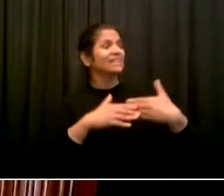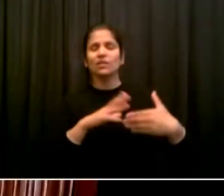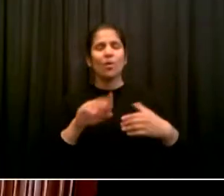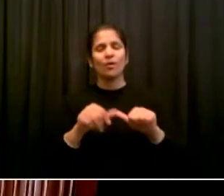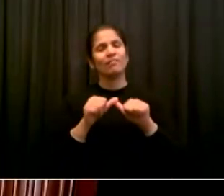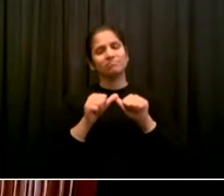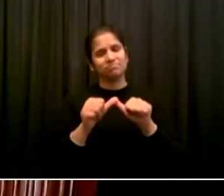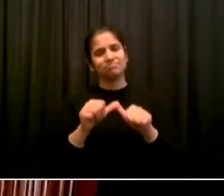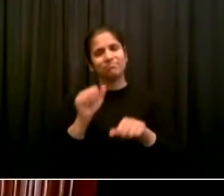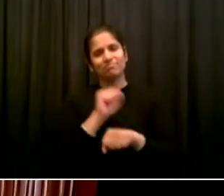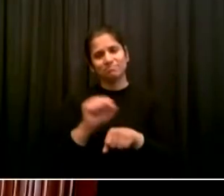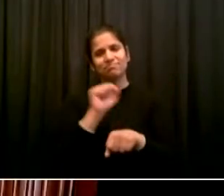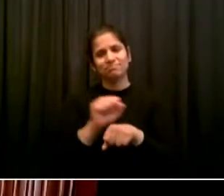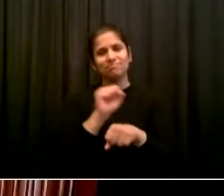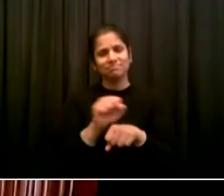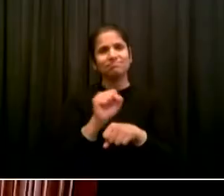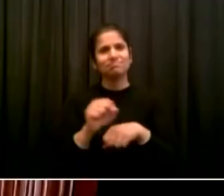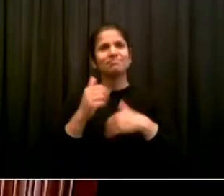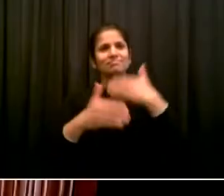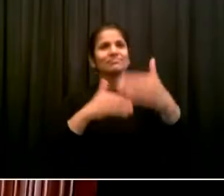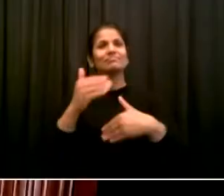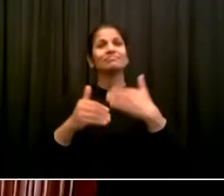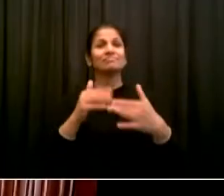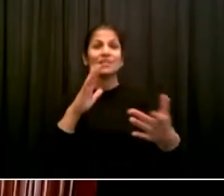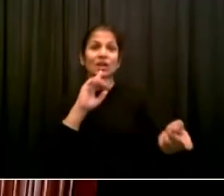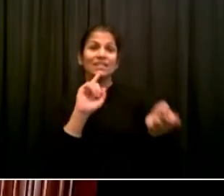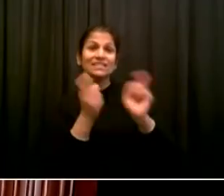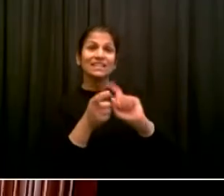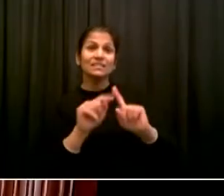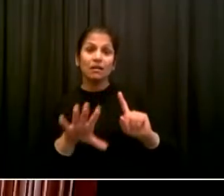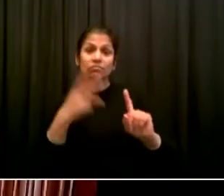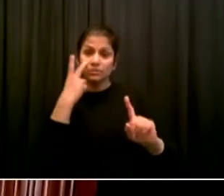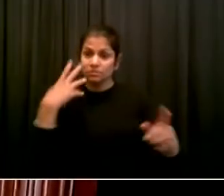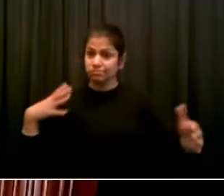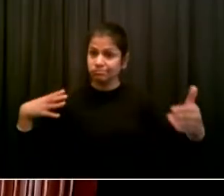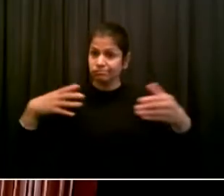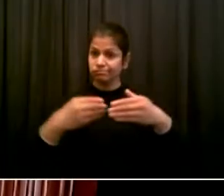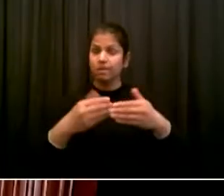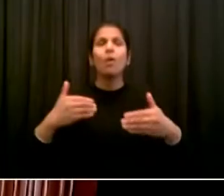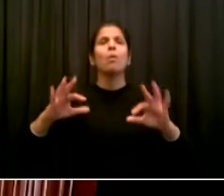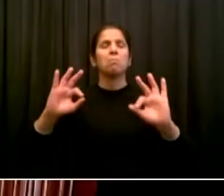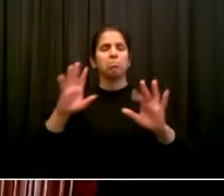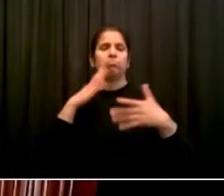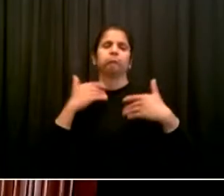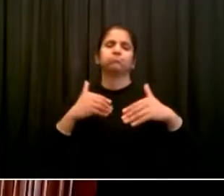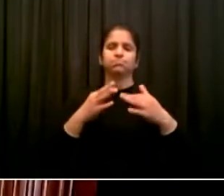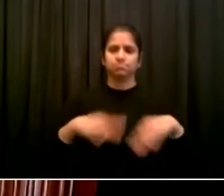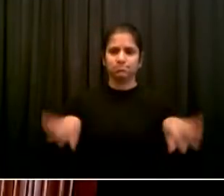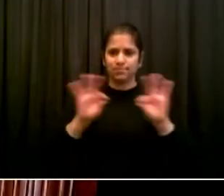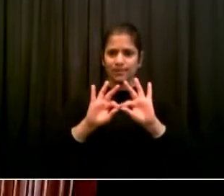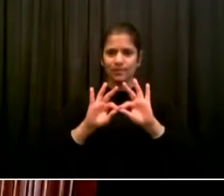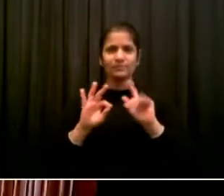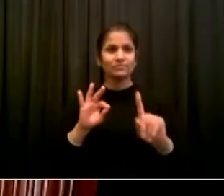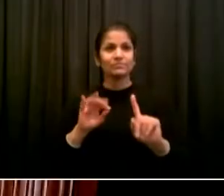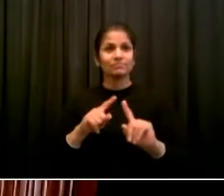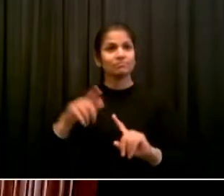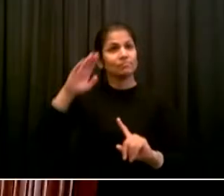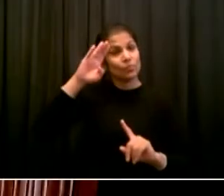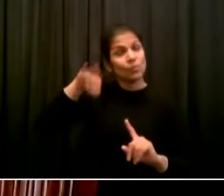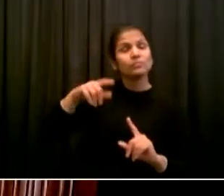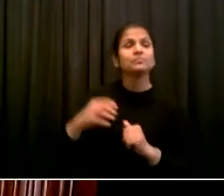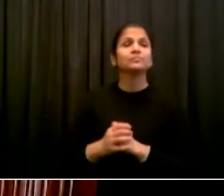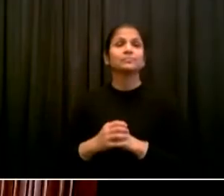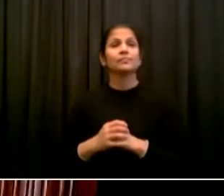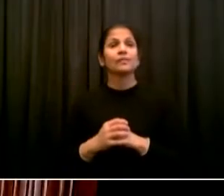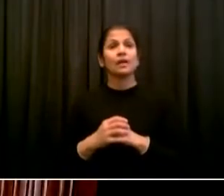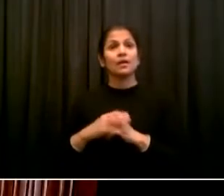is important, and it should be acknowledged. The plan includes an entire section on recognizing and